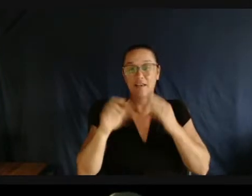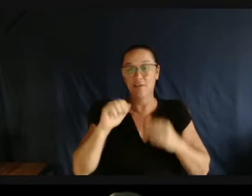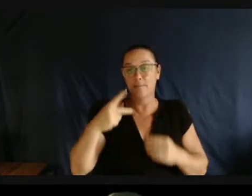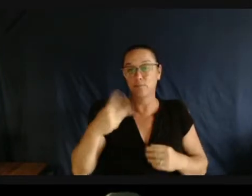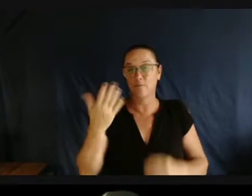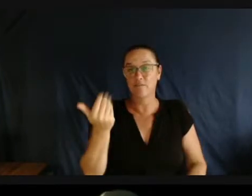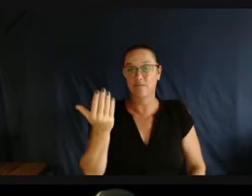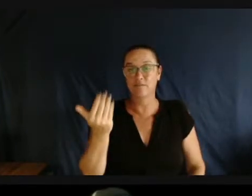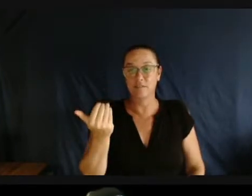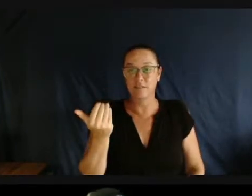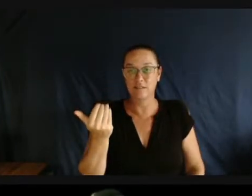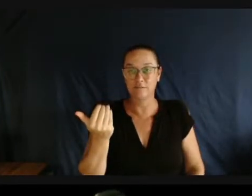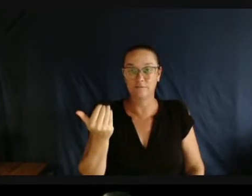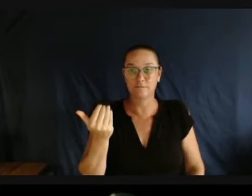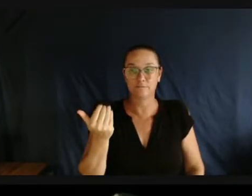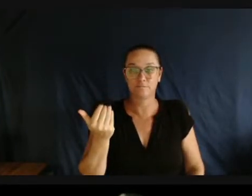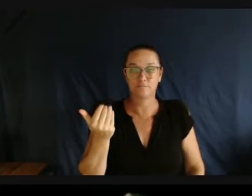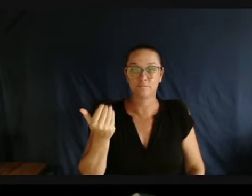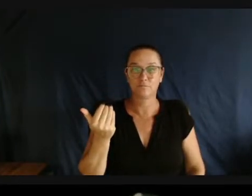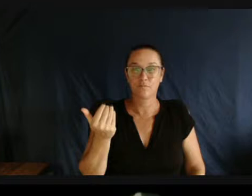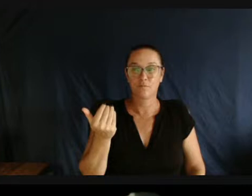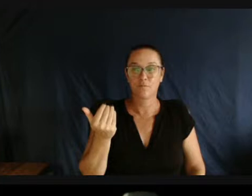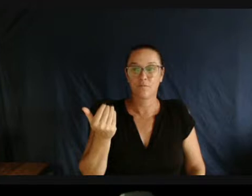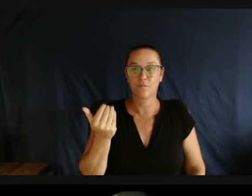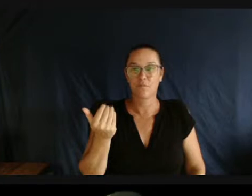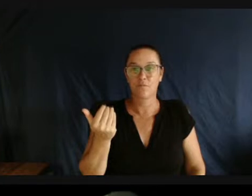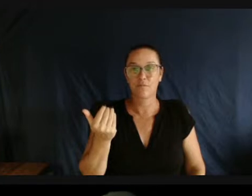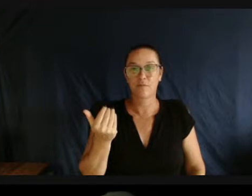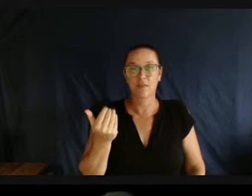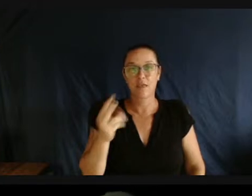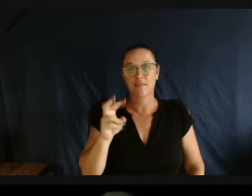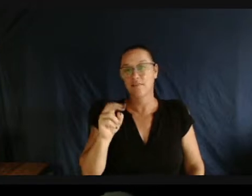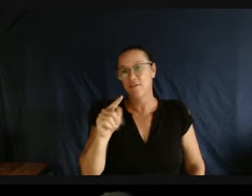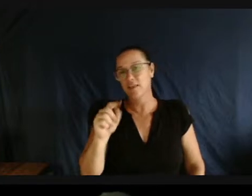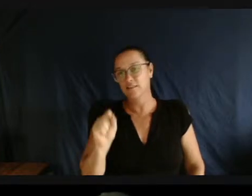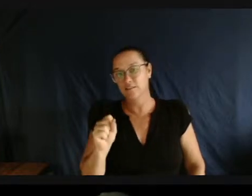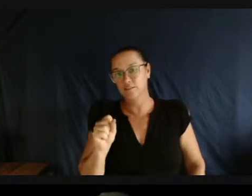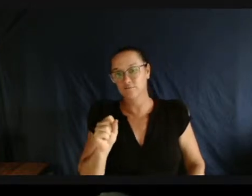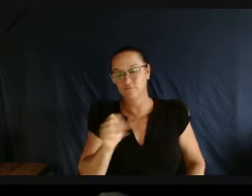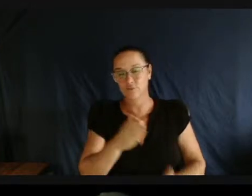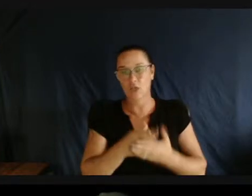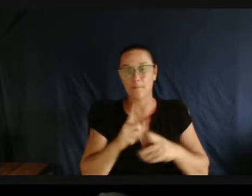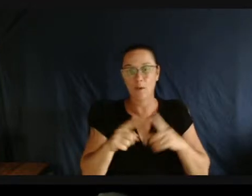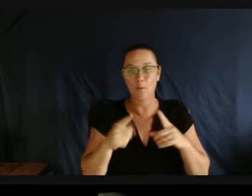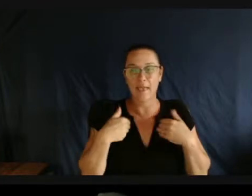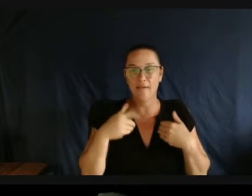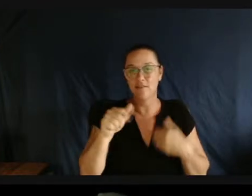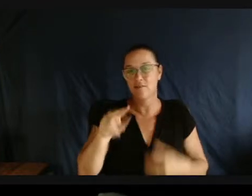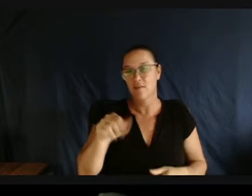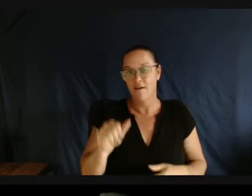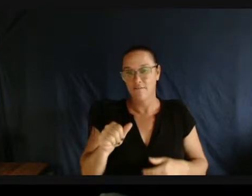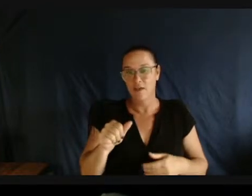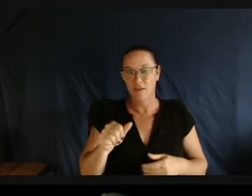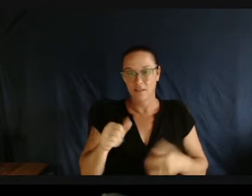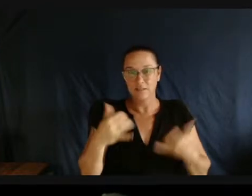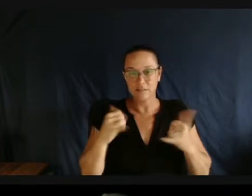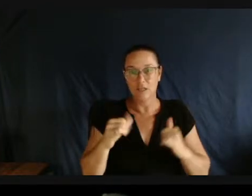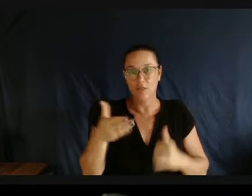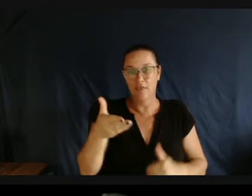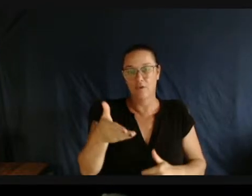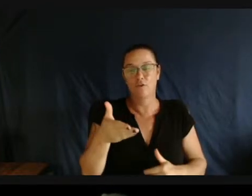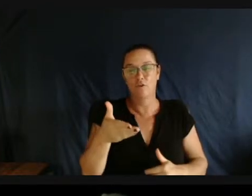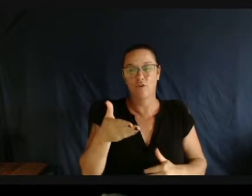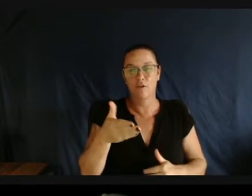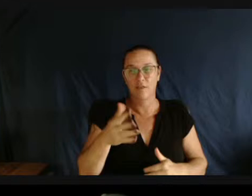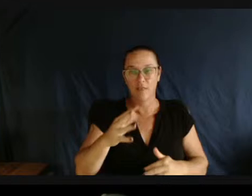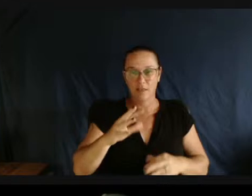15. The vents are inactive, but we still have a pond of lava here in the center that's